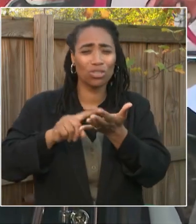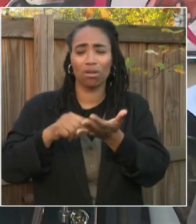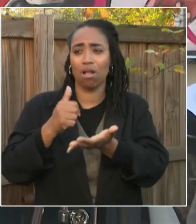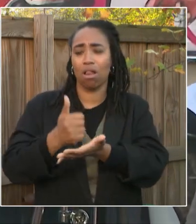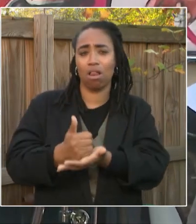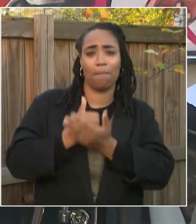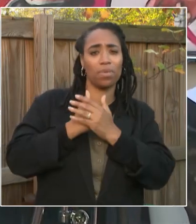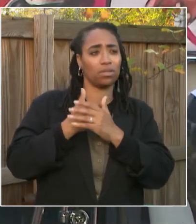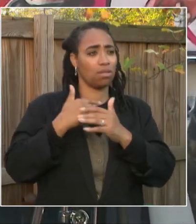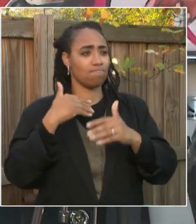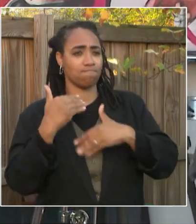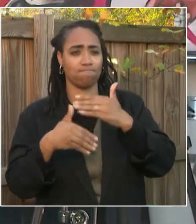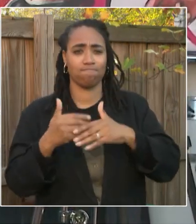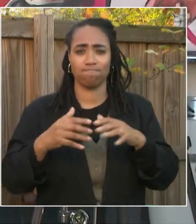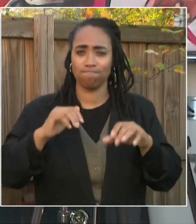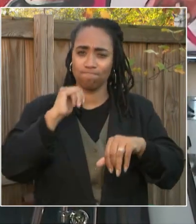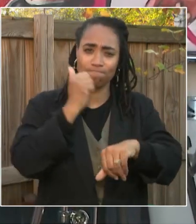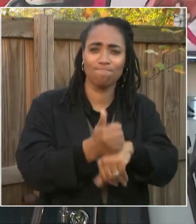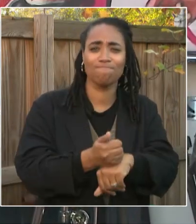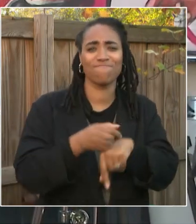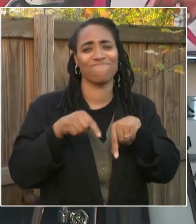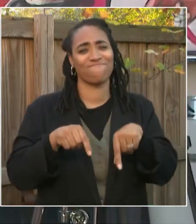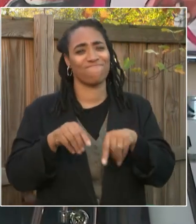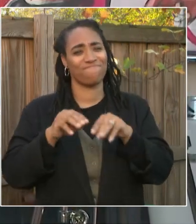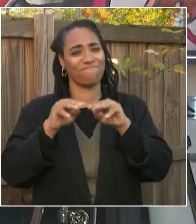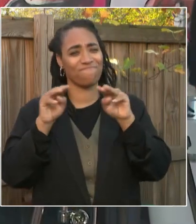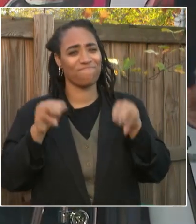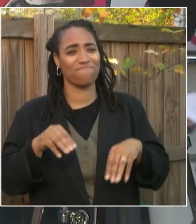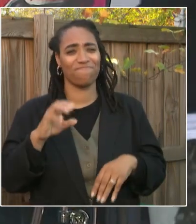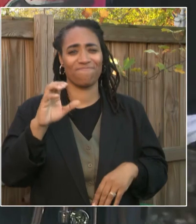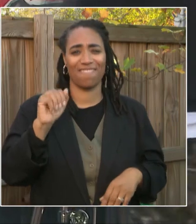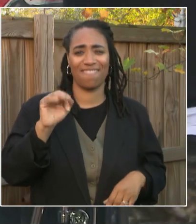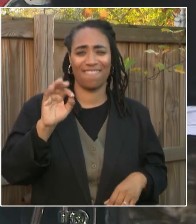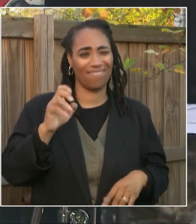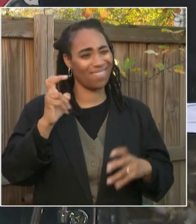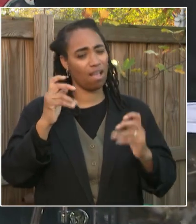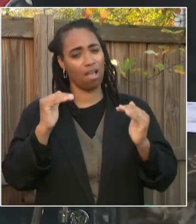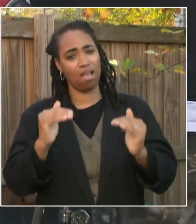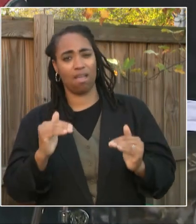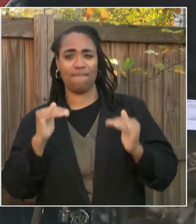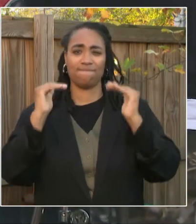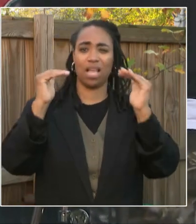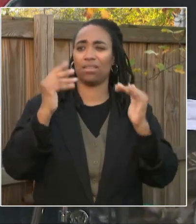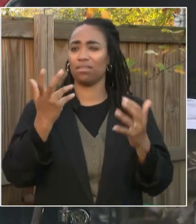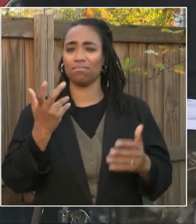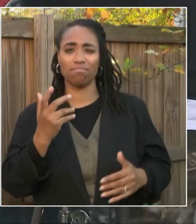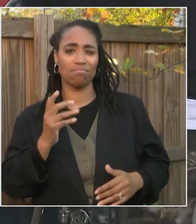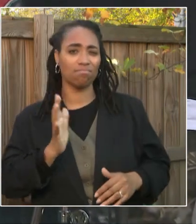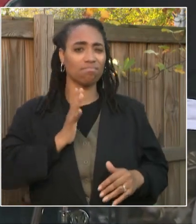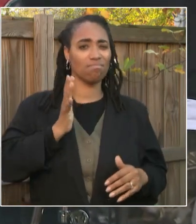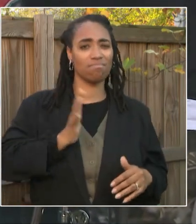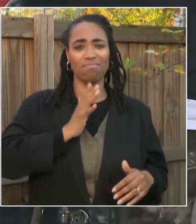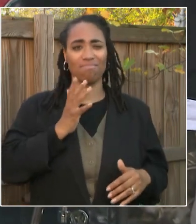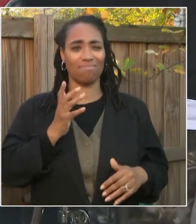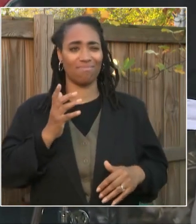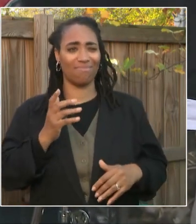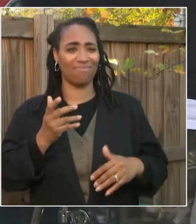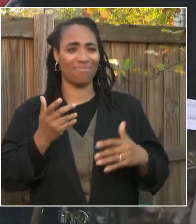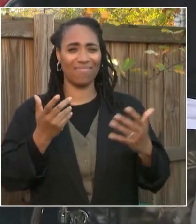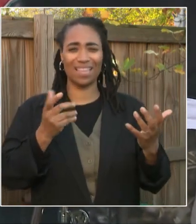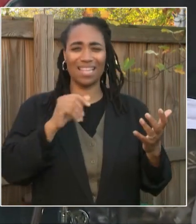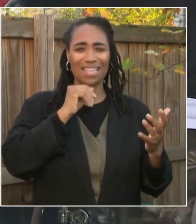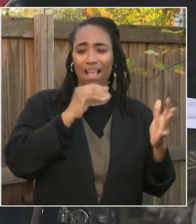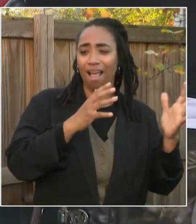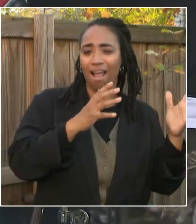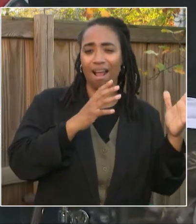from the high institutions of academics all the way to the hood, that go-go music can be understood for the culture it is and